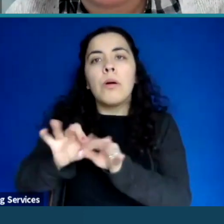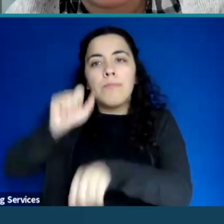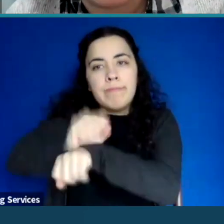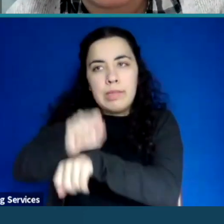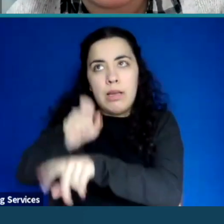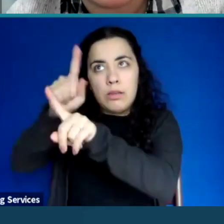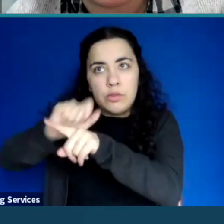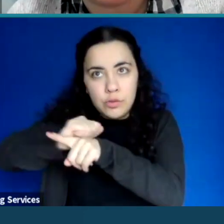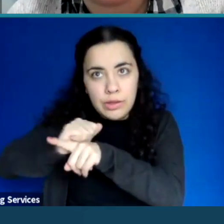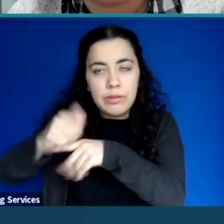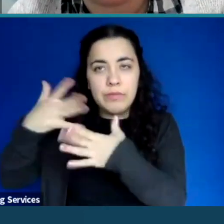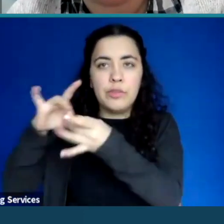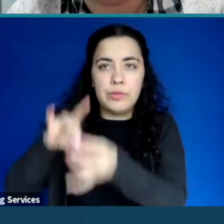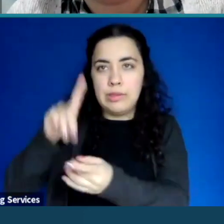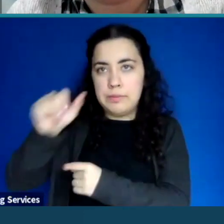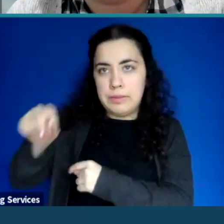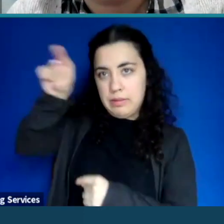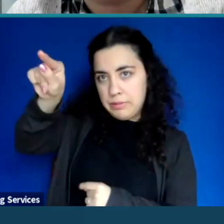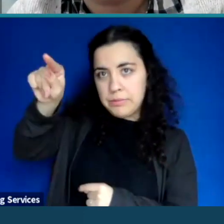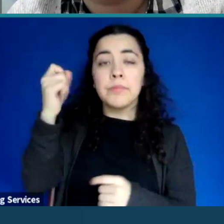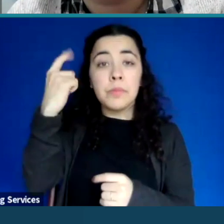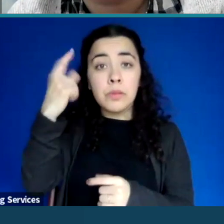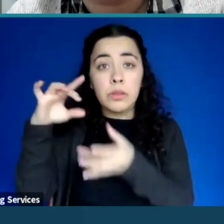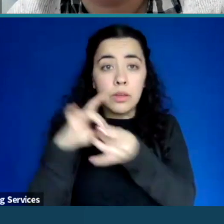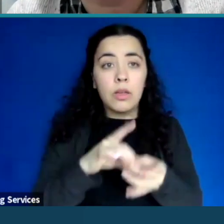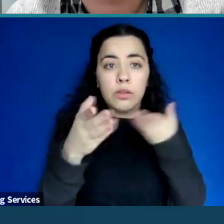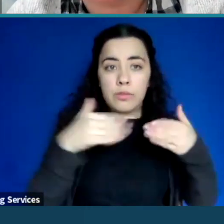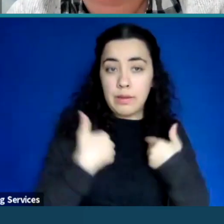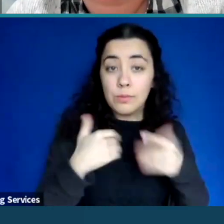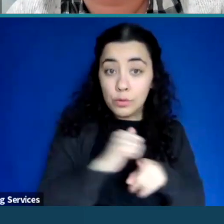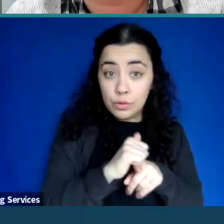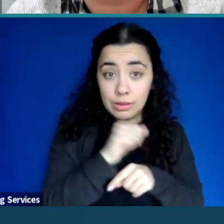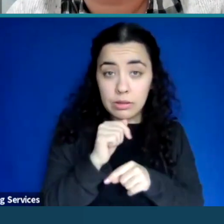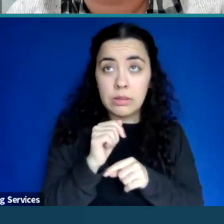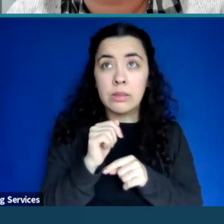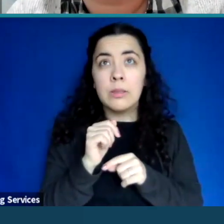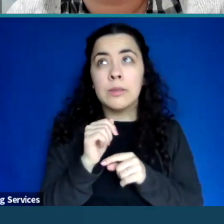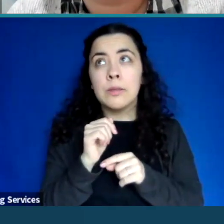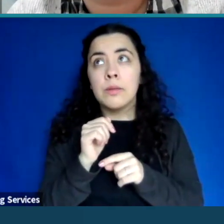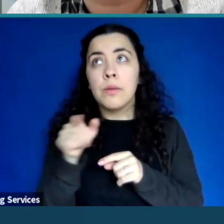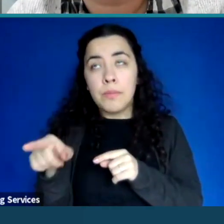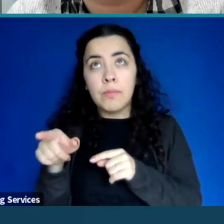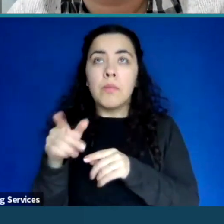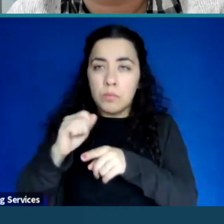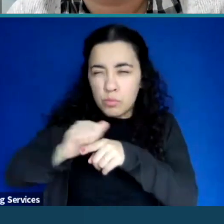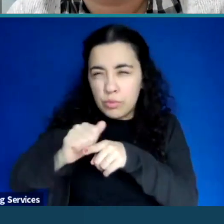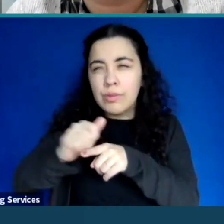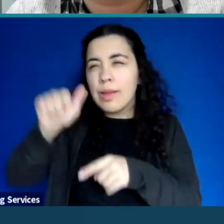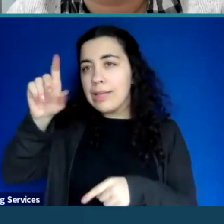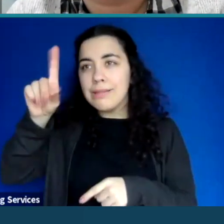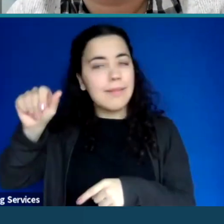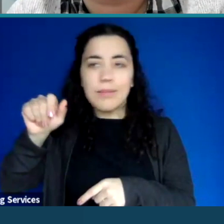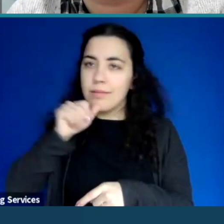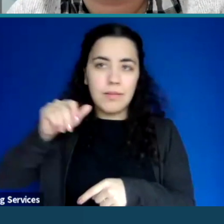disability. And then regarding service animals in training, this is actually an area that the ADA doesn't